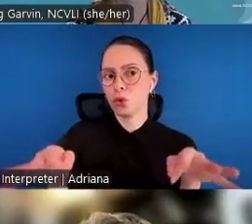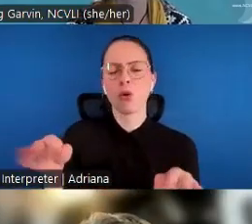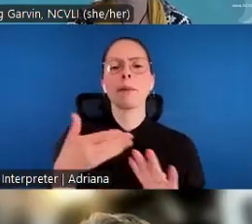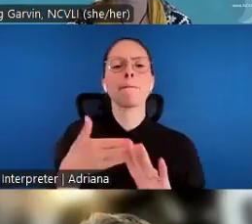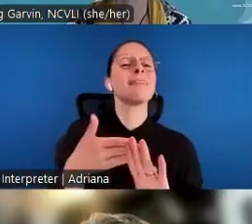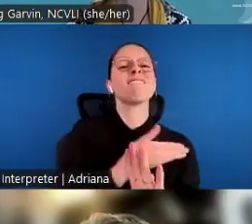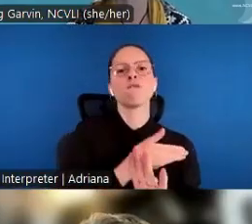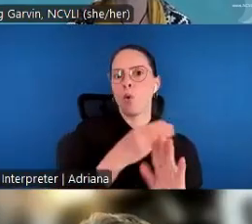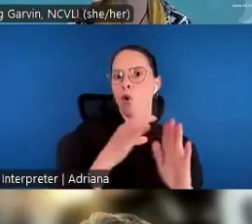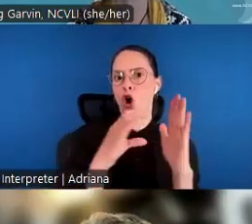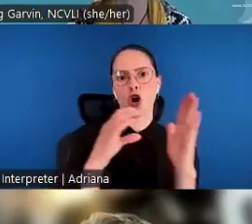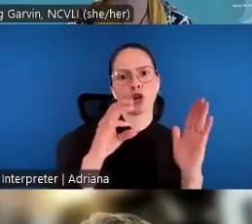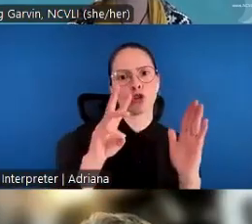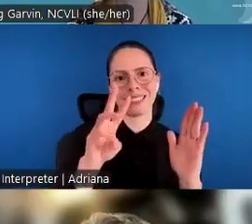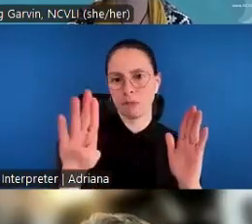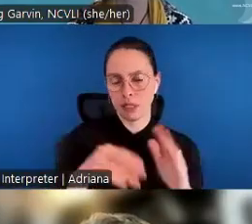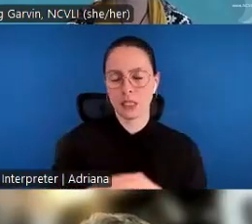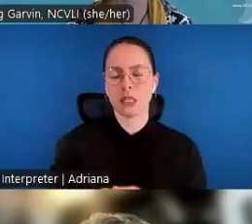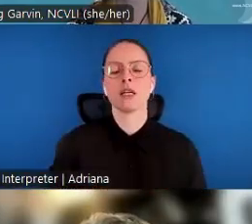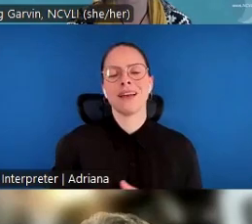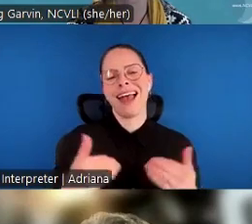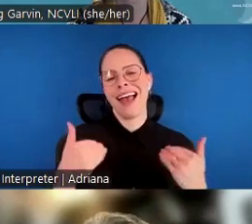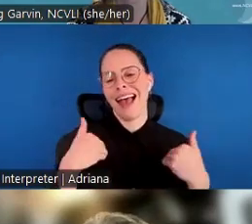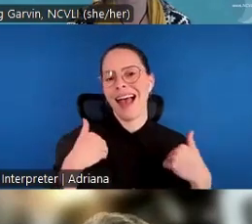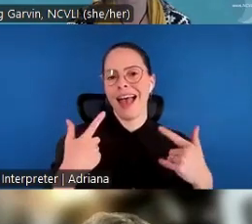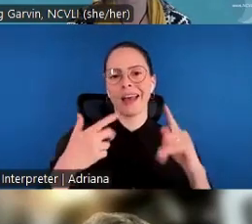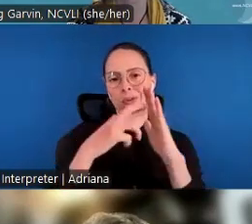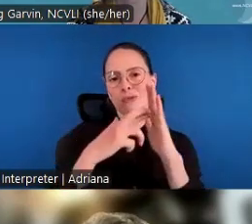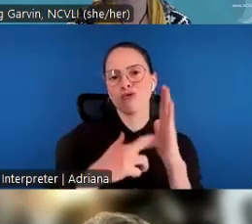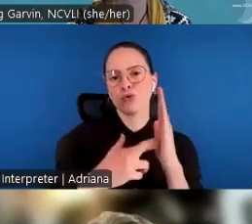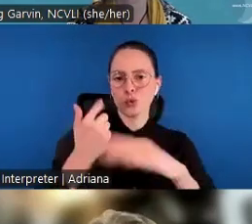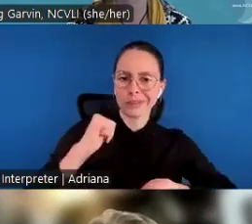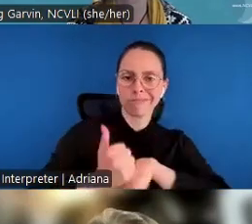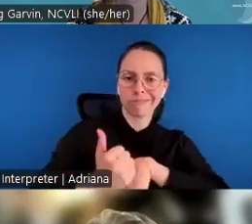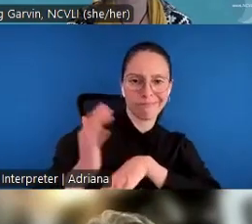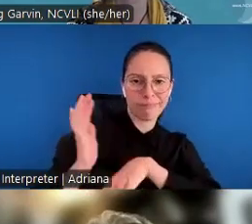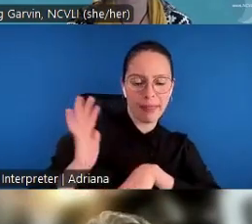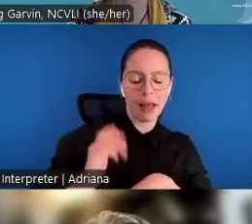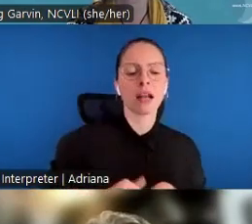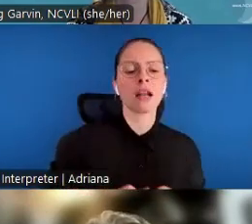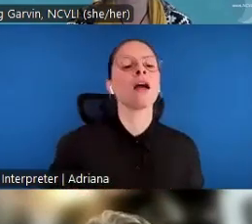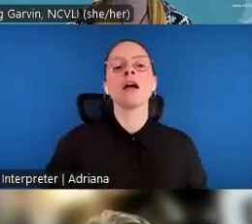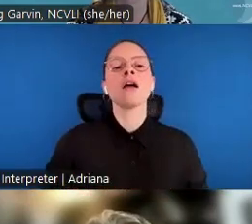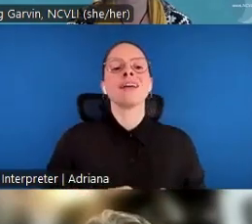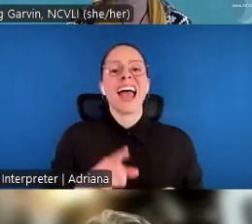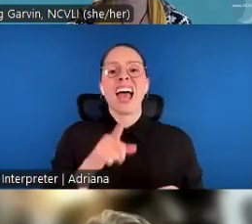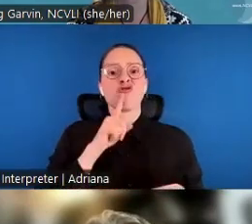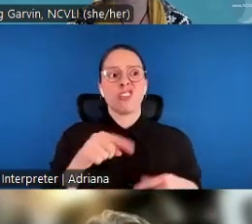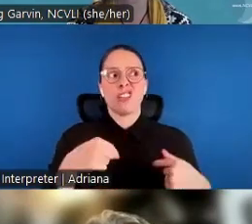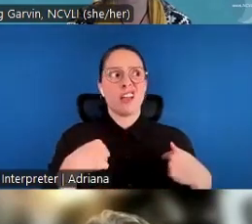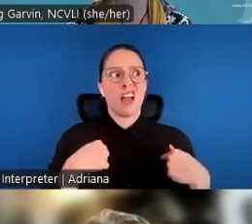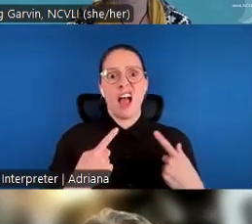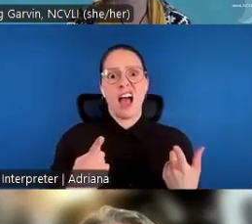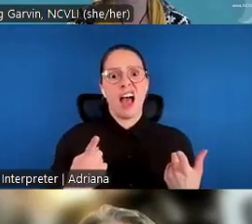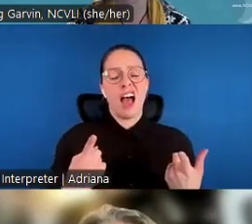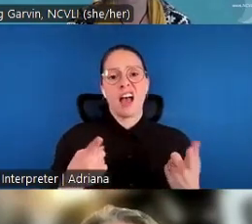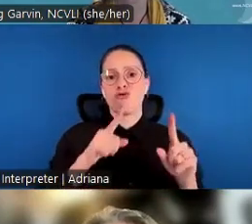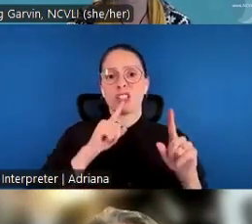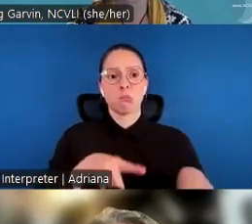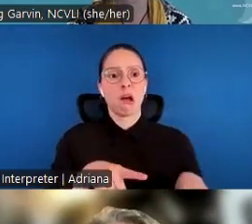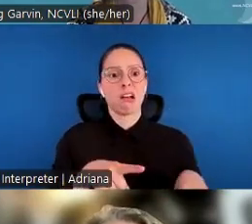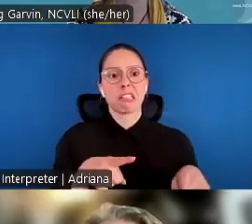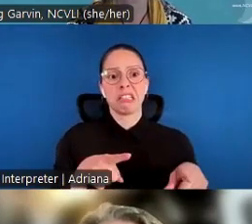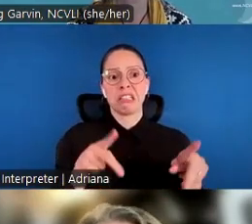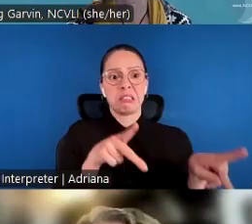6B. There were some evidentiary rules that existed at the time. And basically, I treated it just like I would treat any case. I learned